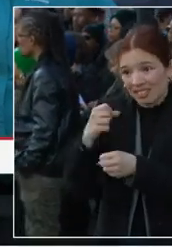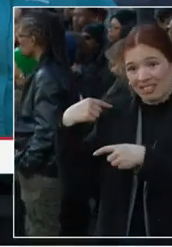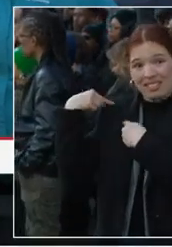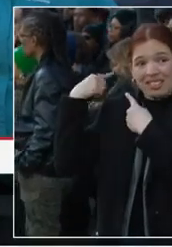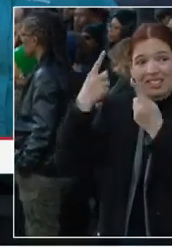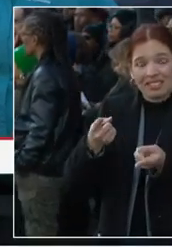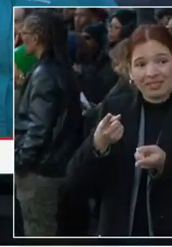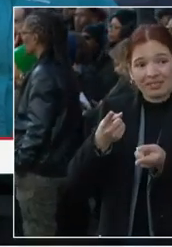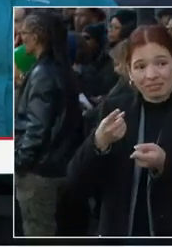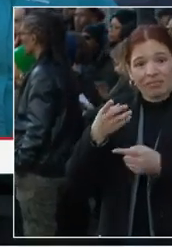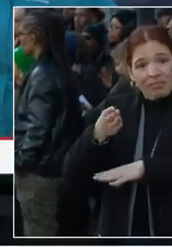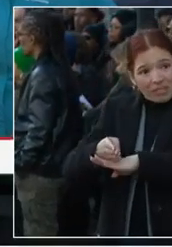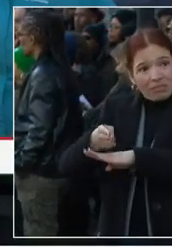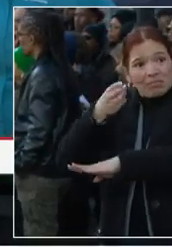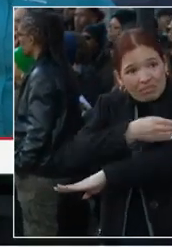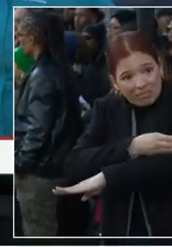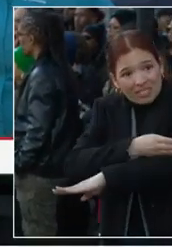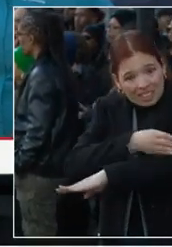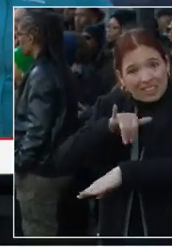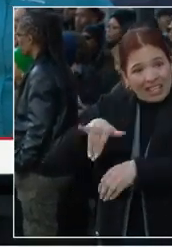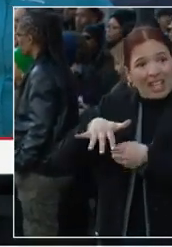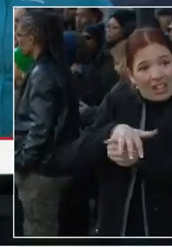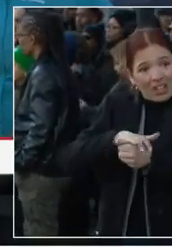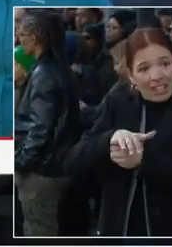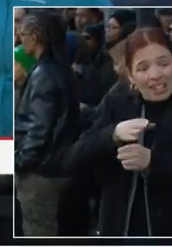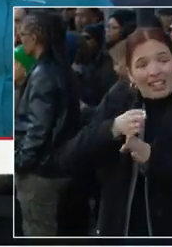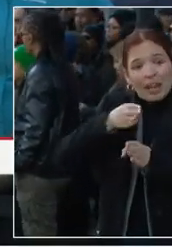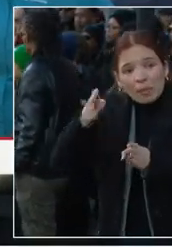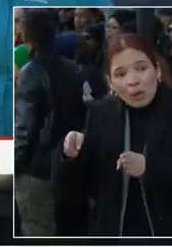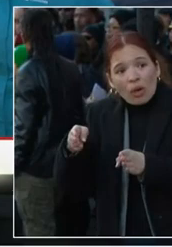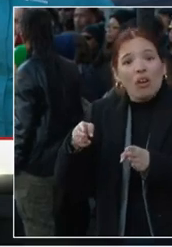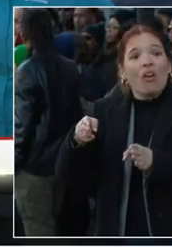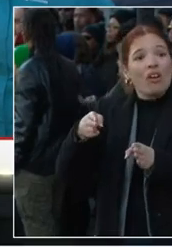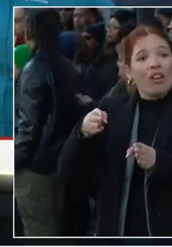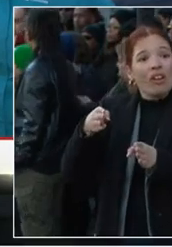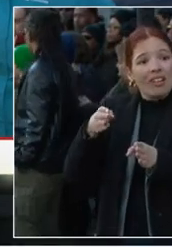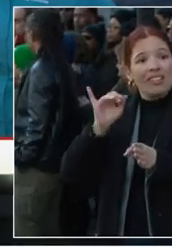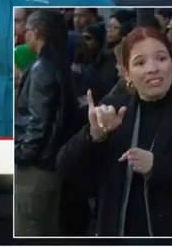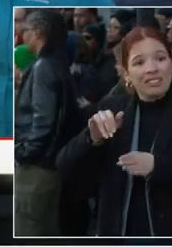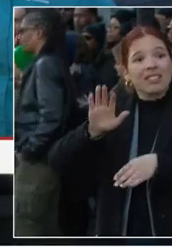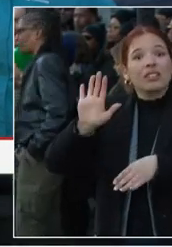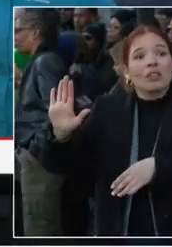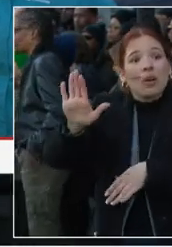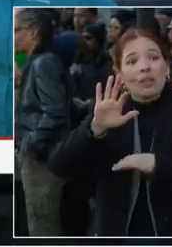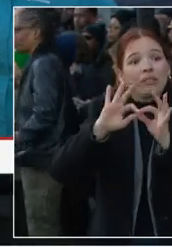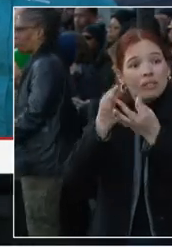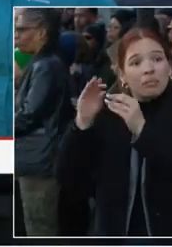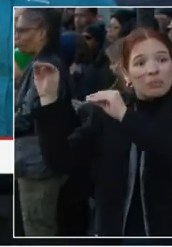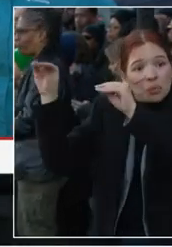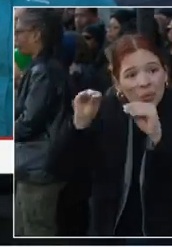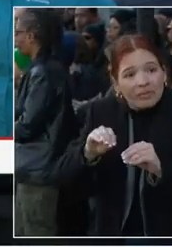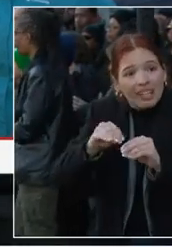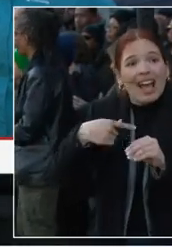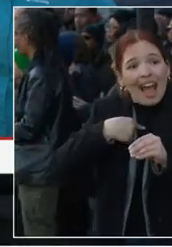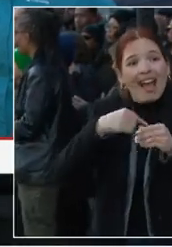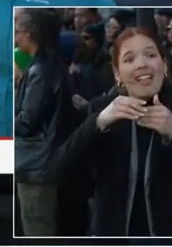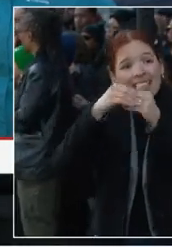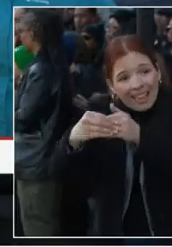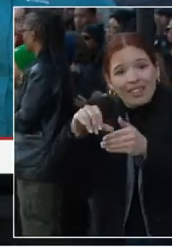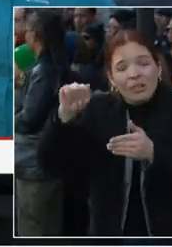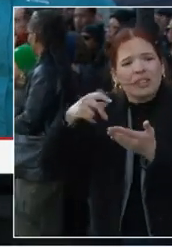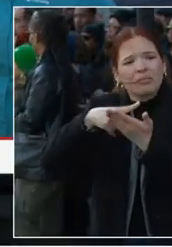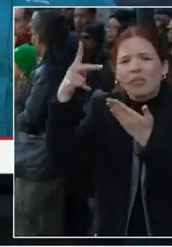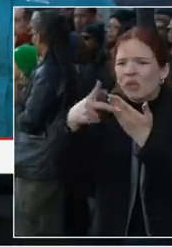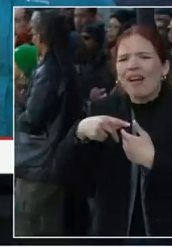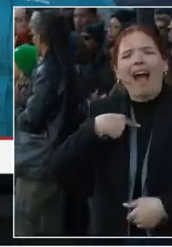you see in neighborhoods which have caused families like yours to move here, I led those initiatives, and I'm very proud of them. And I